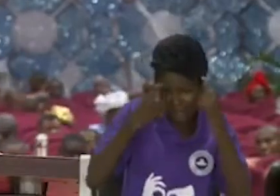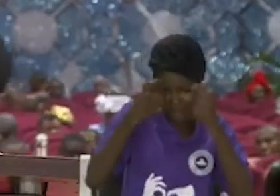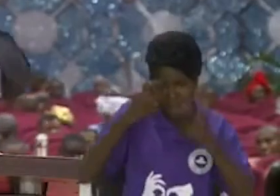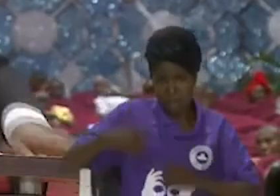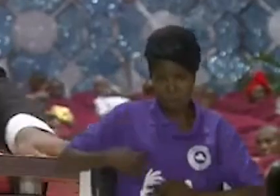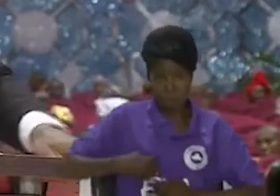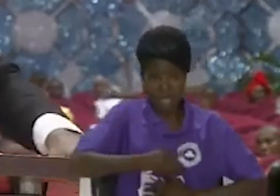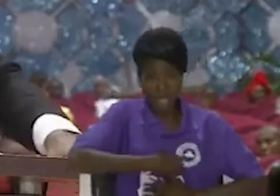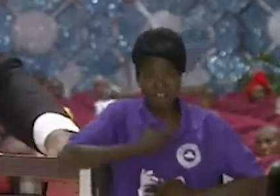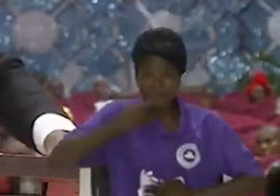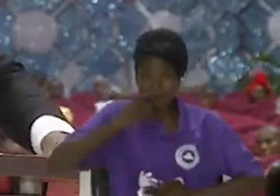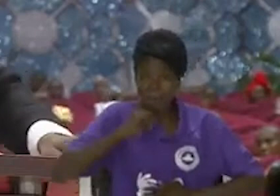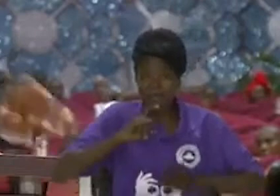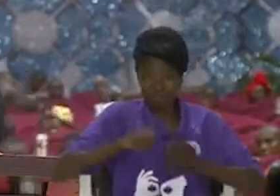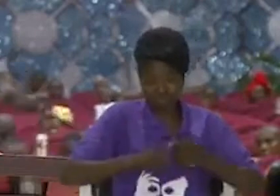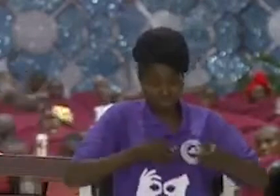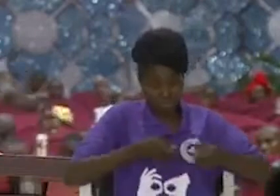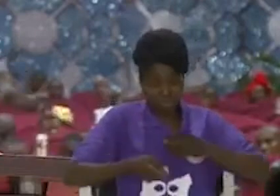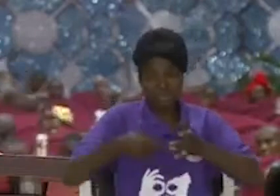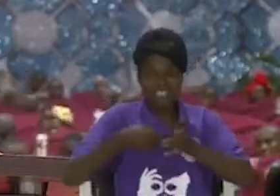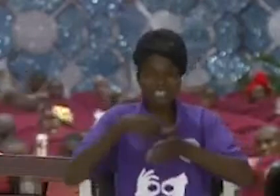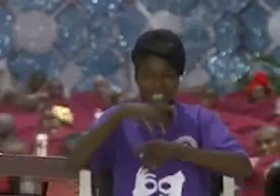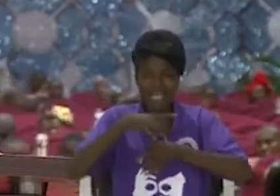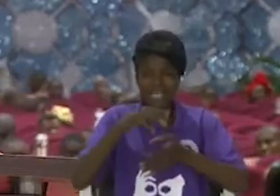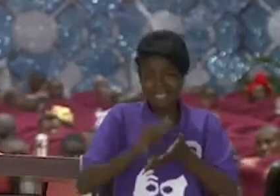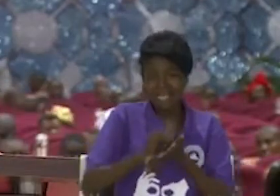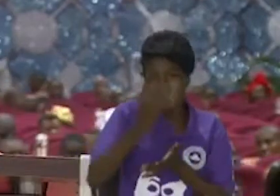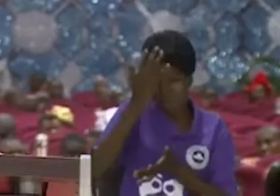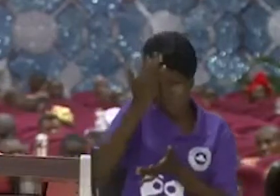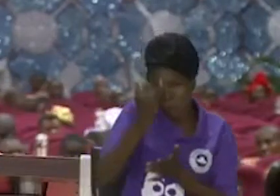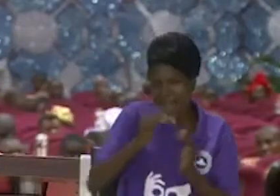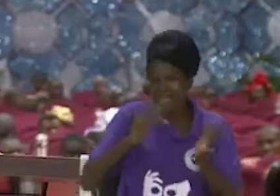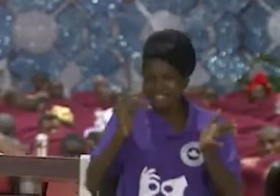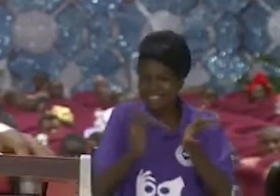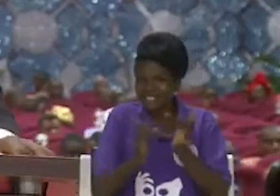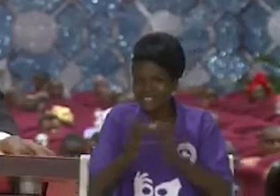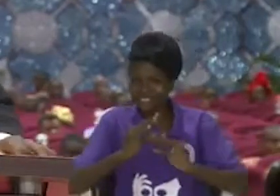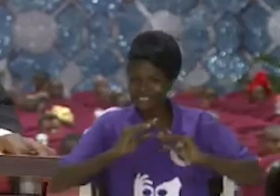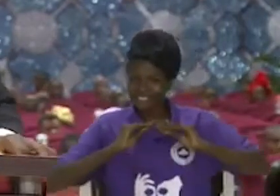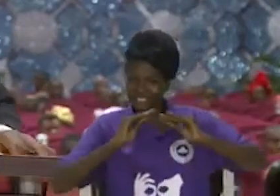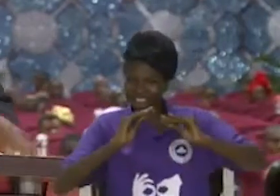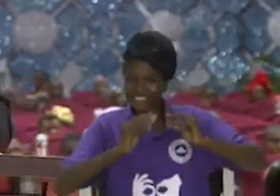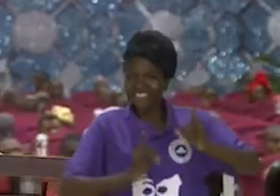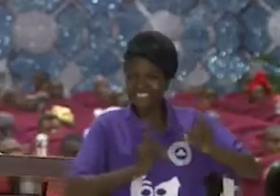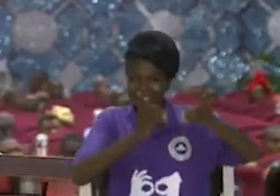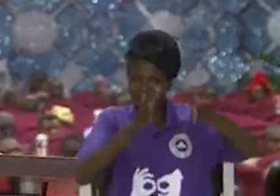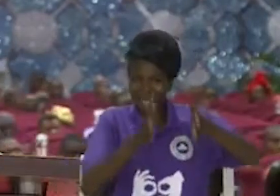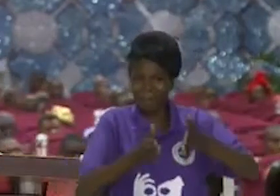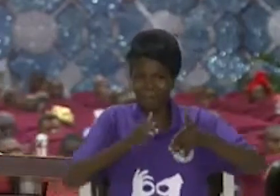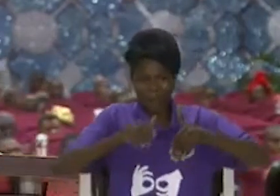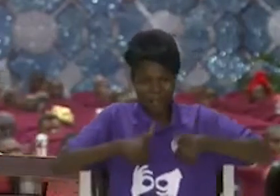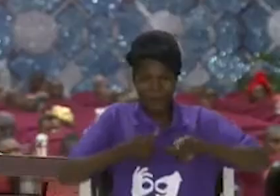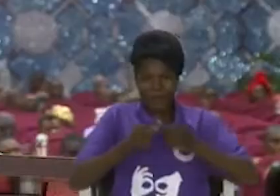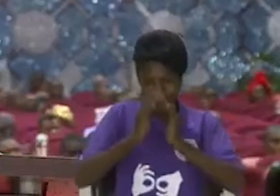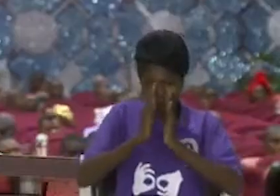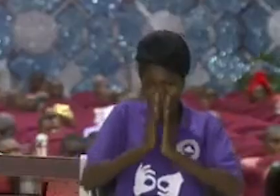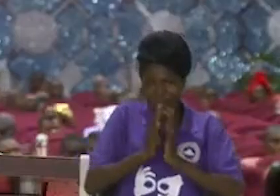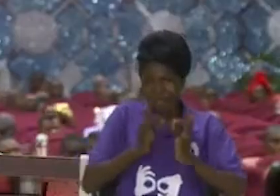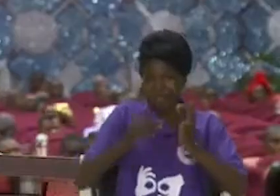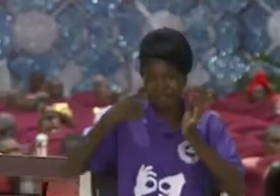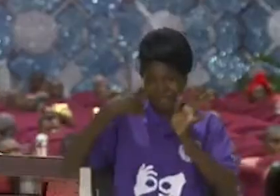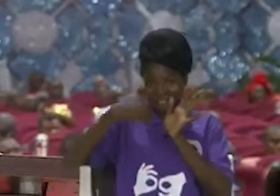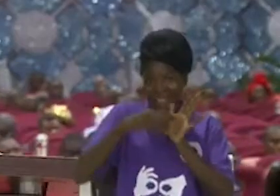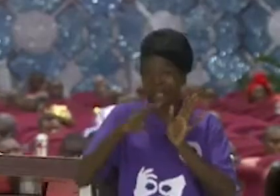authoritative representatives on the earth. That is why when Jesus was teaching his disciples how to pray, in Matthew chapter 6 and verse 9 and